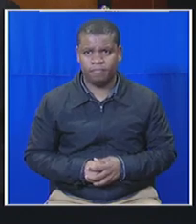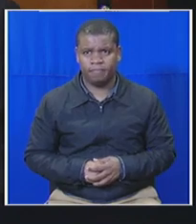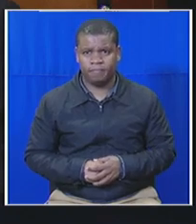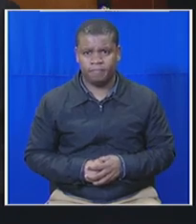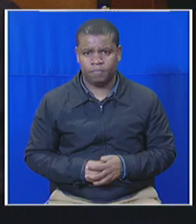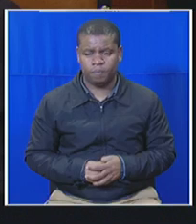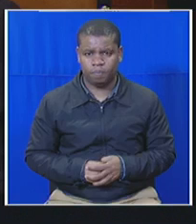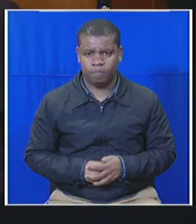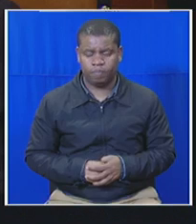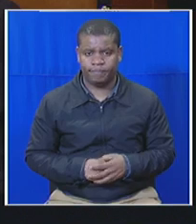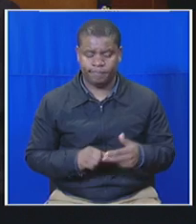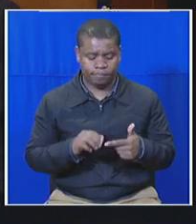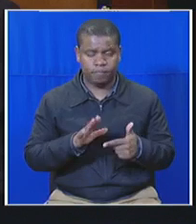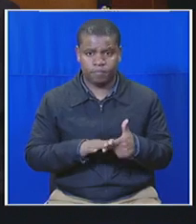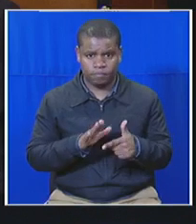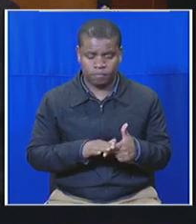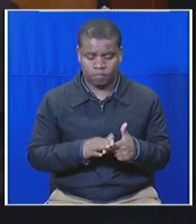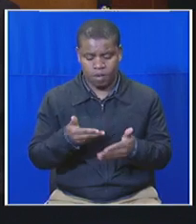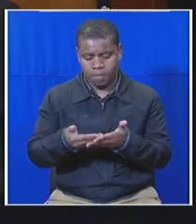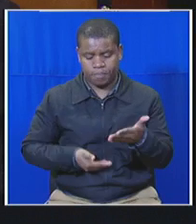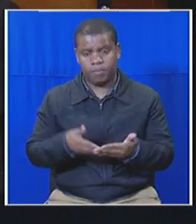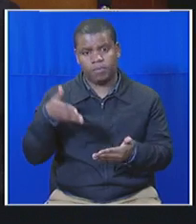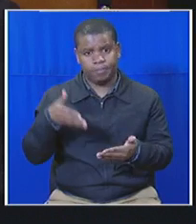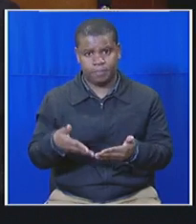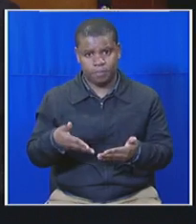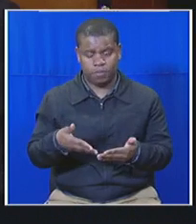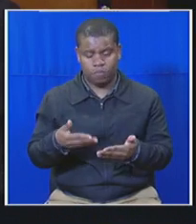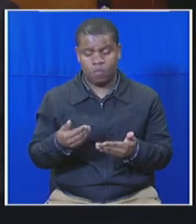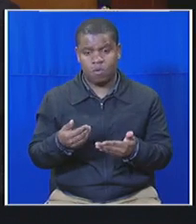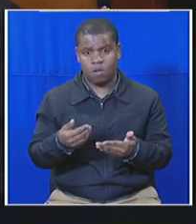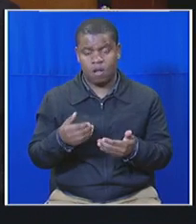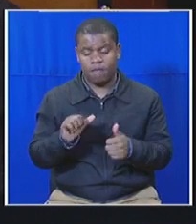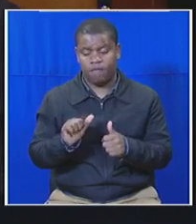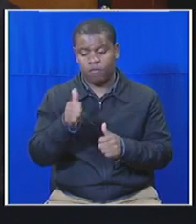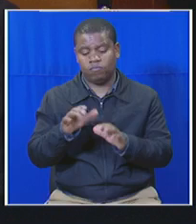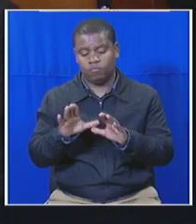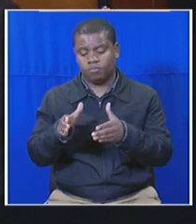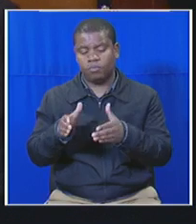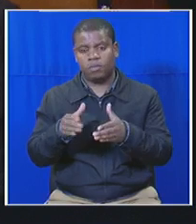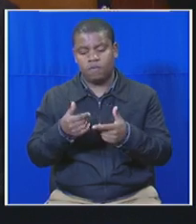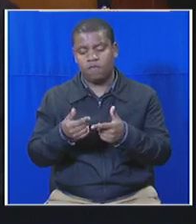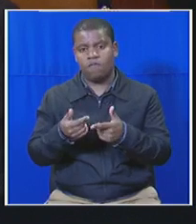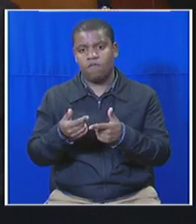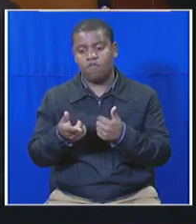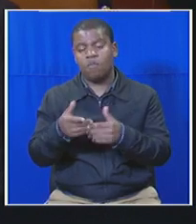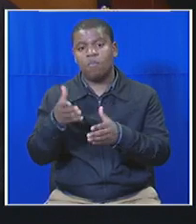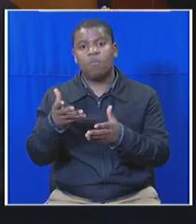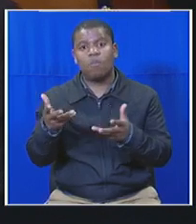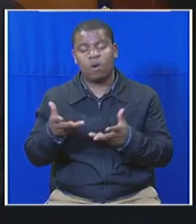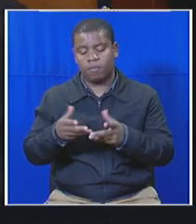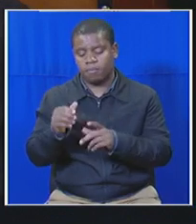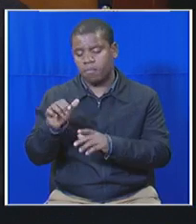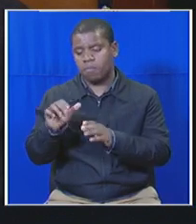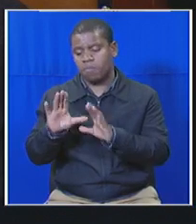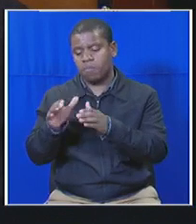The second motion on the order paper is in the name of the Chief Whip of the Opposition. The Honorable, the Chief Whip